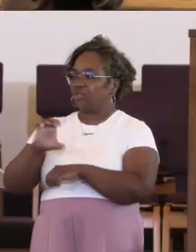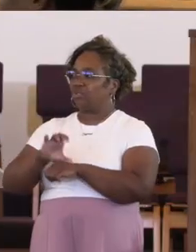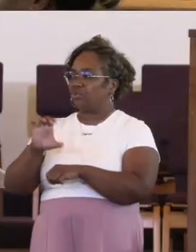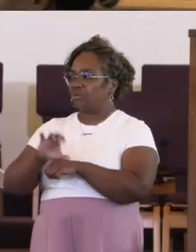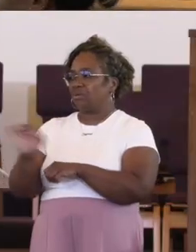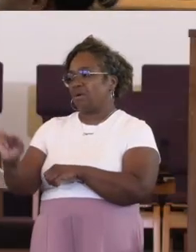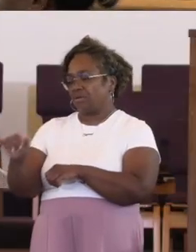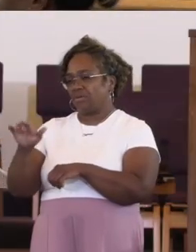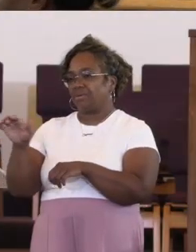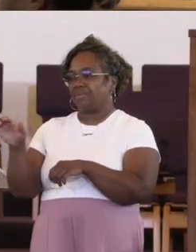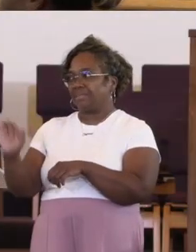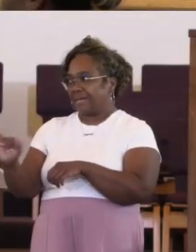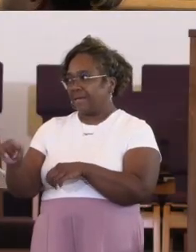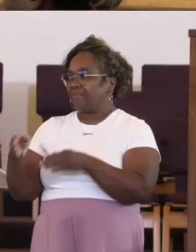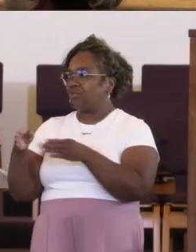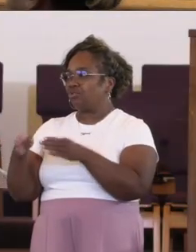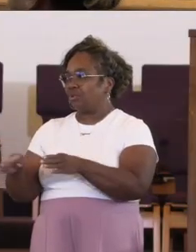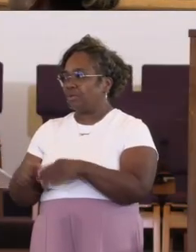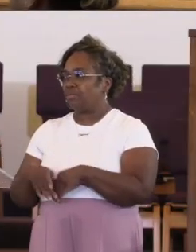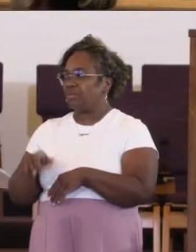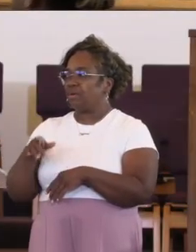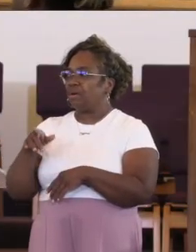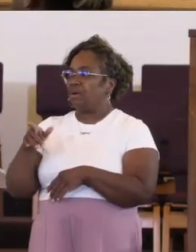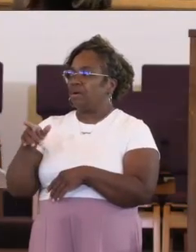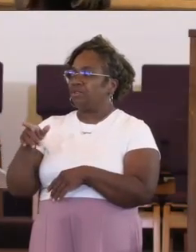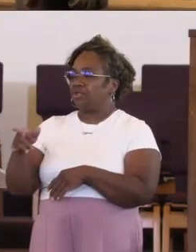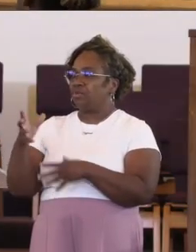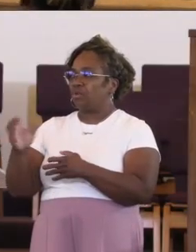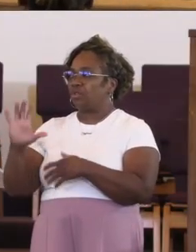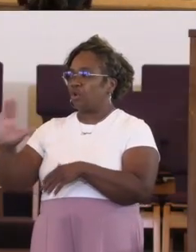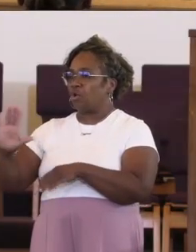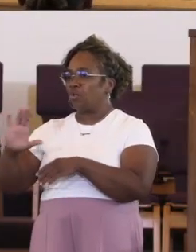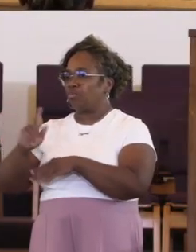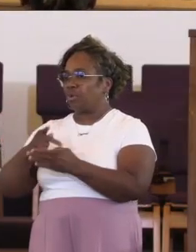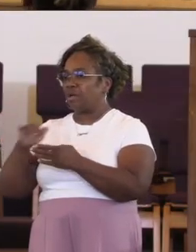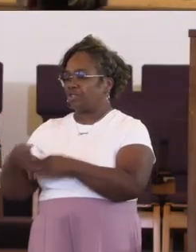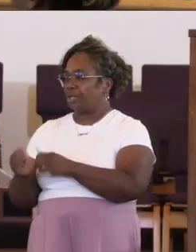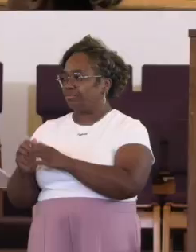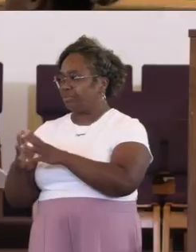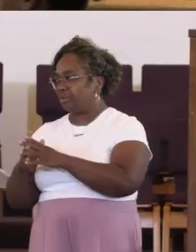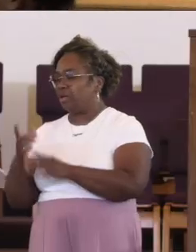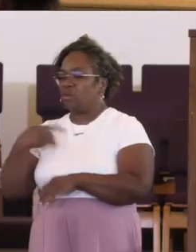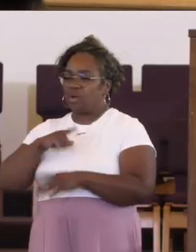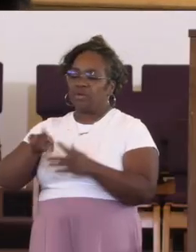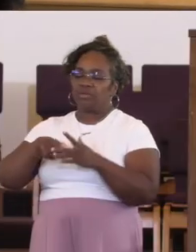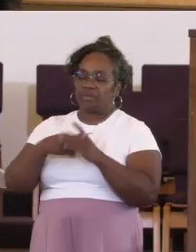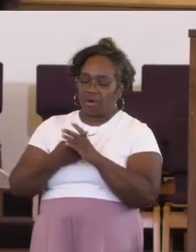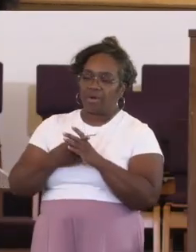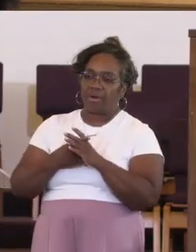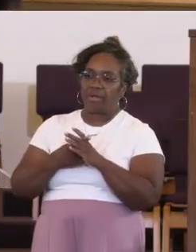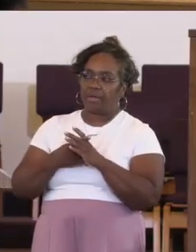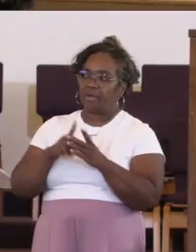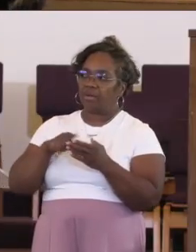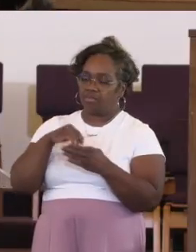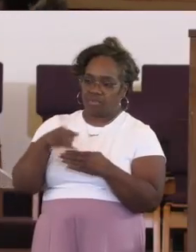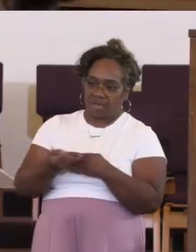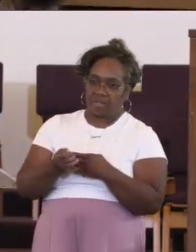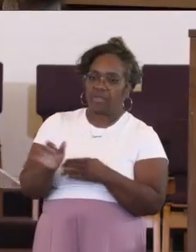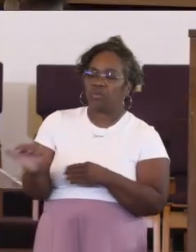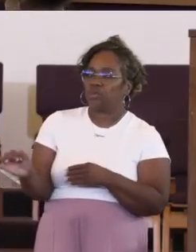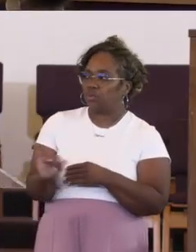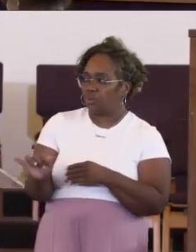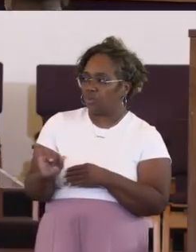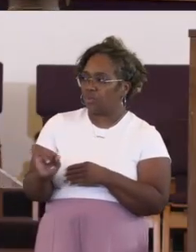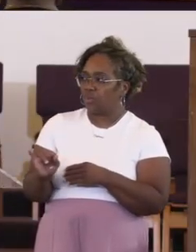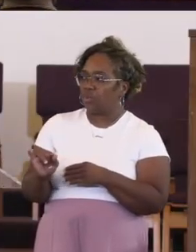like she's trying to get her project off the ground, but we're also starting a Shoemaker project, just